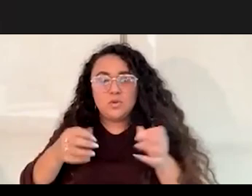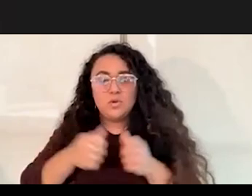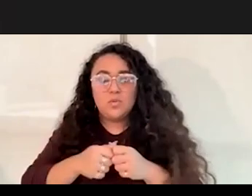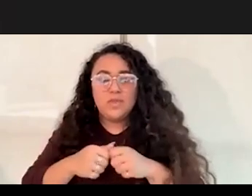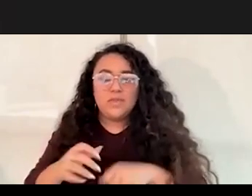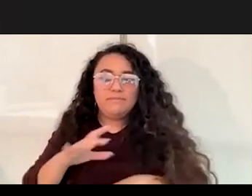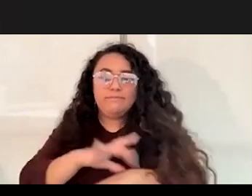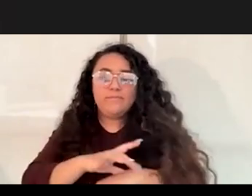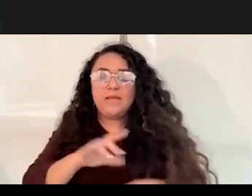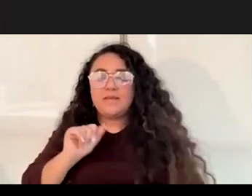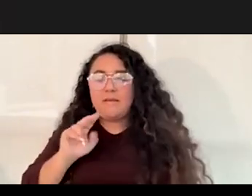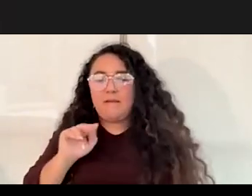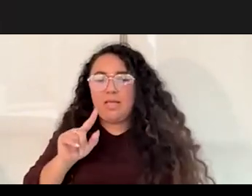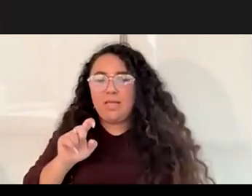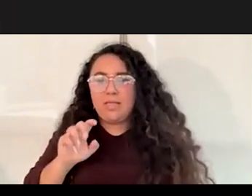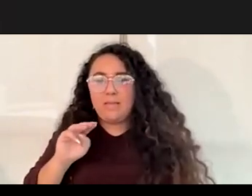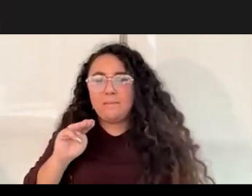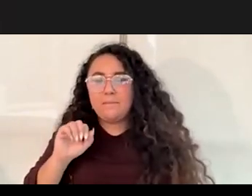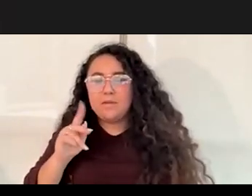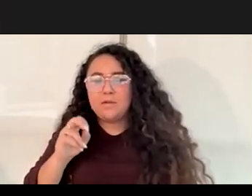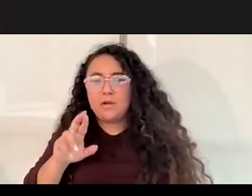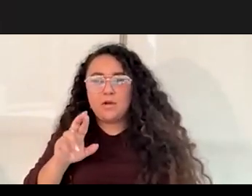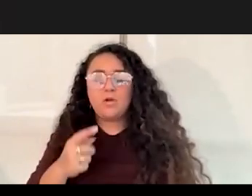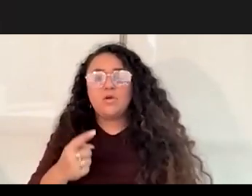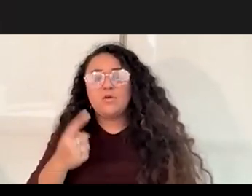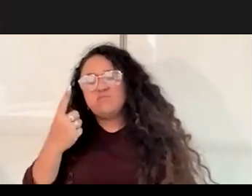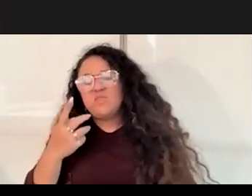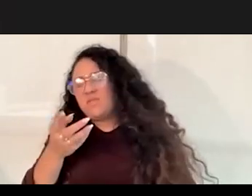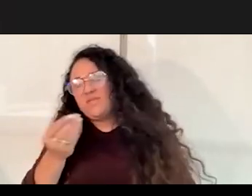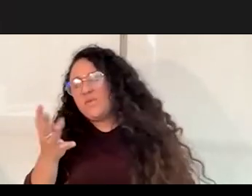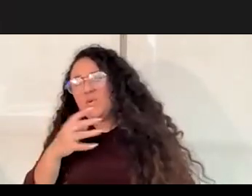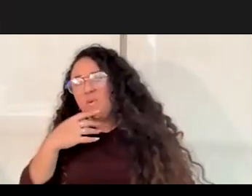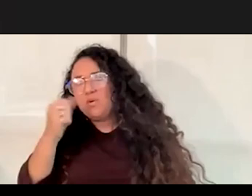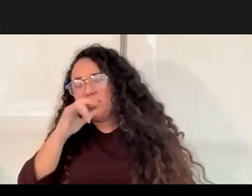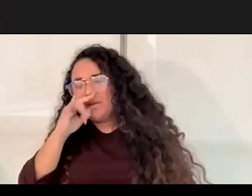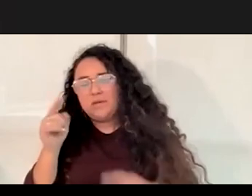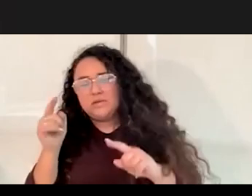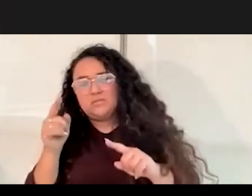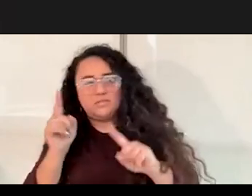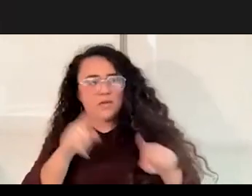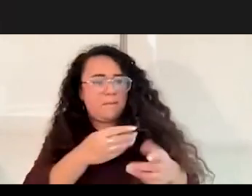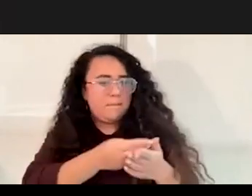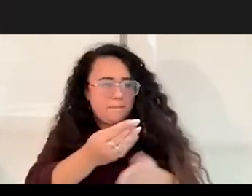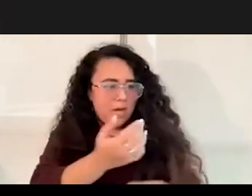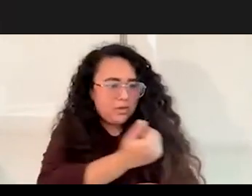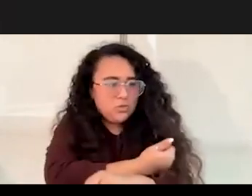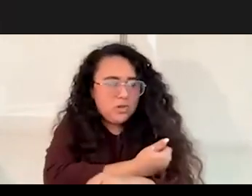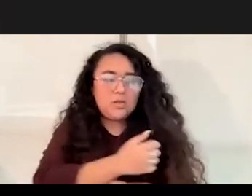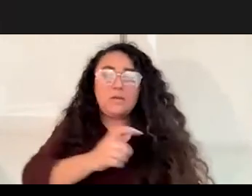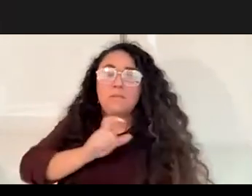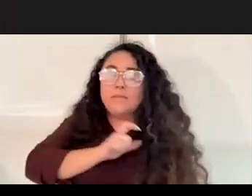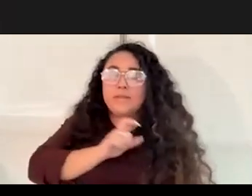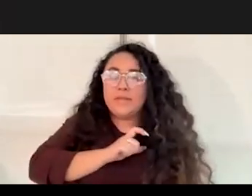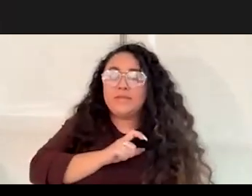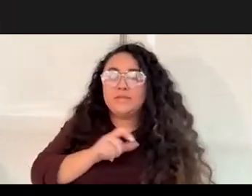kids, some older kids mm-hmm. went and bought drugs from this address. Police went and got a warrant, found a 14 year old and a